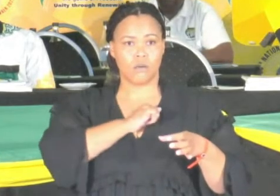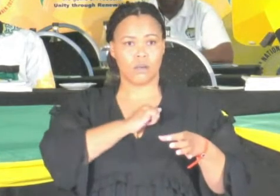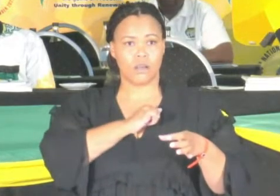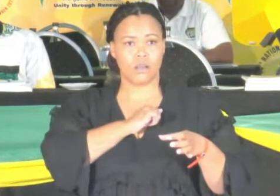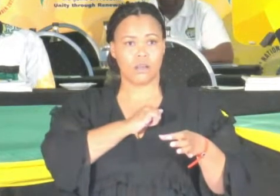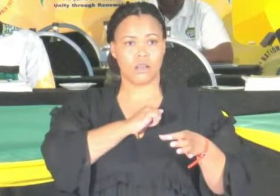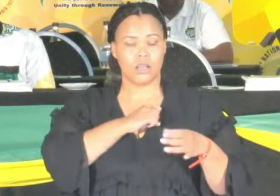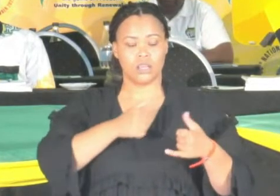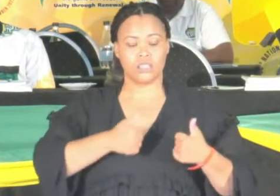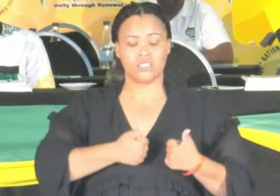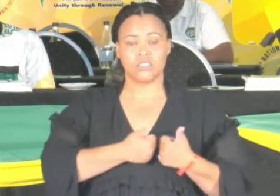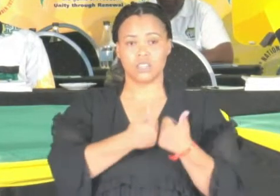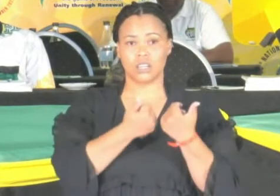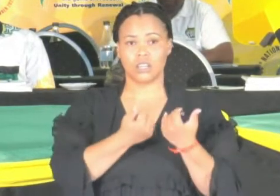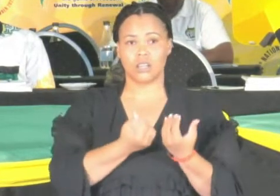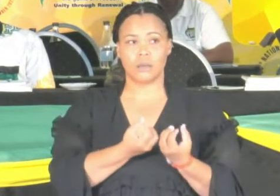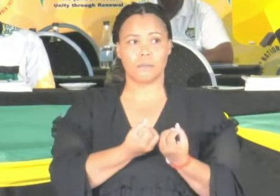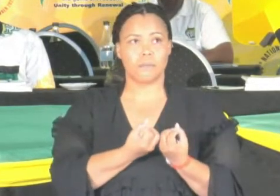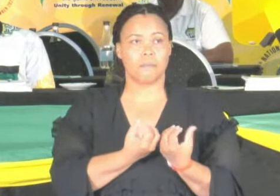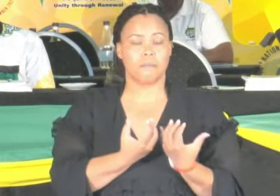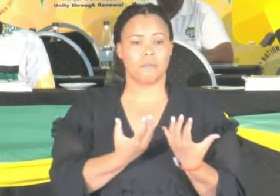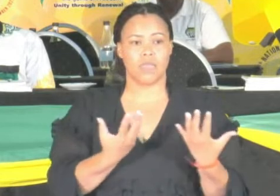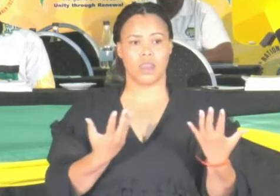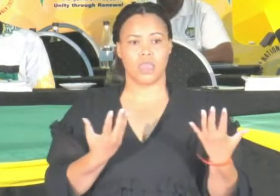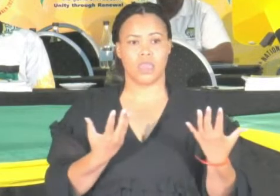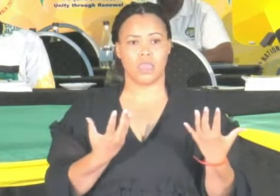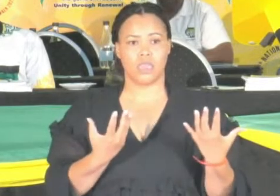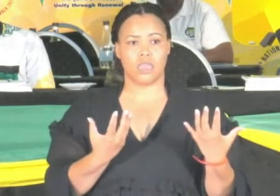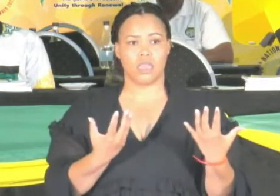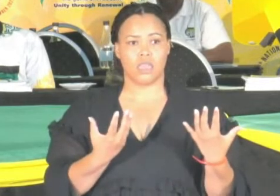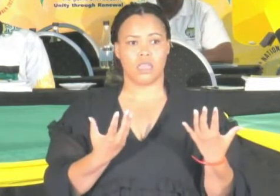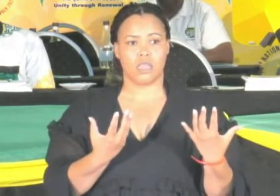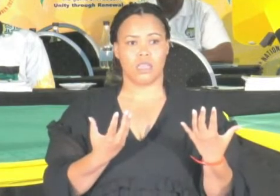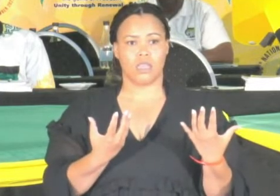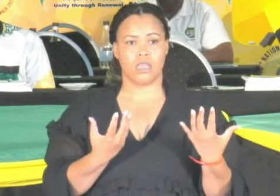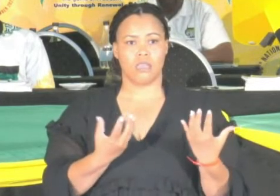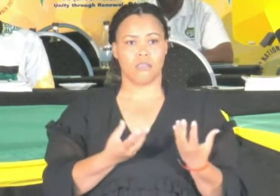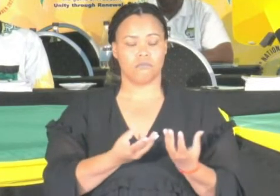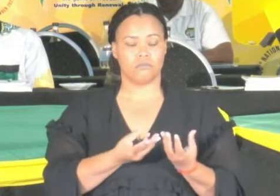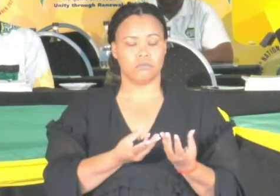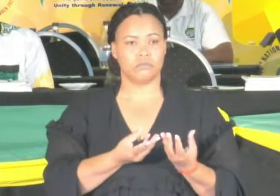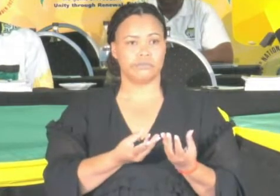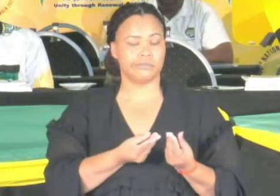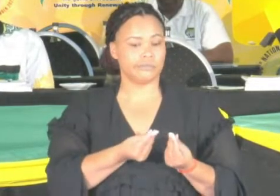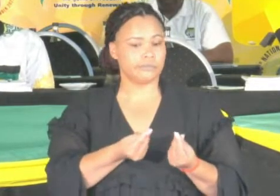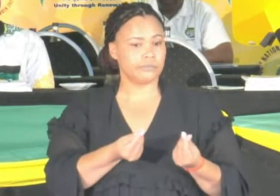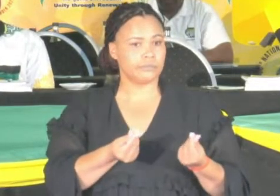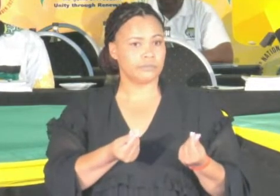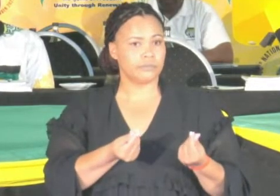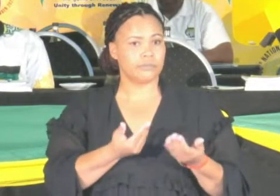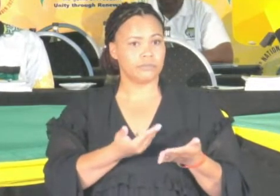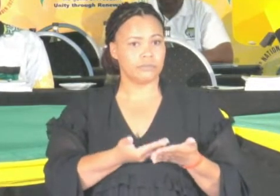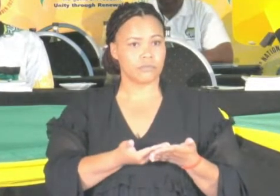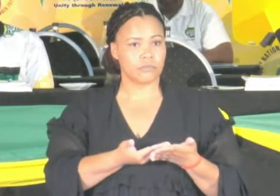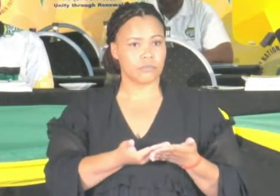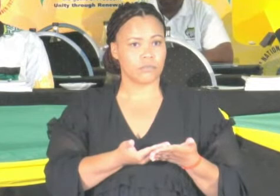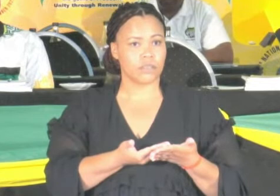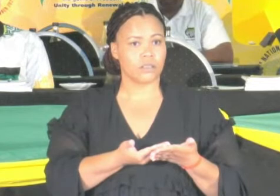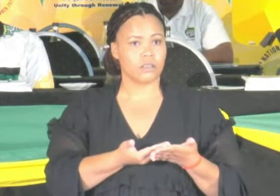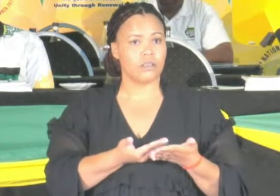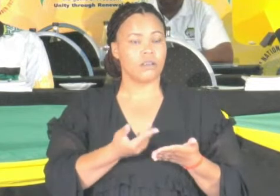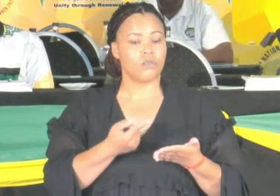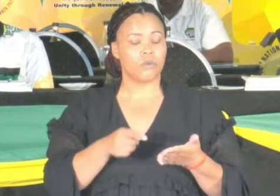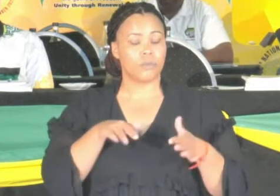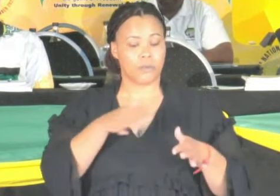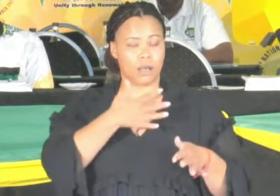many challenges that confront our own movement and the people of our